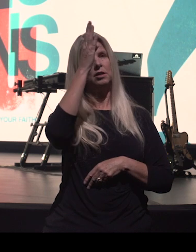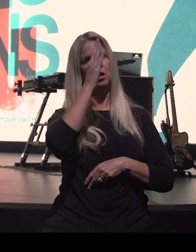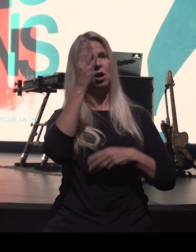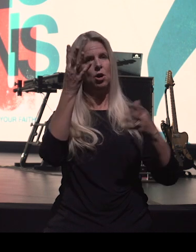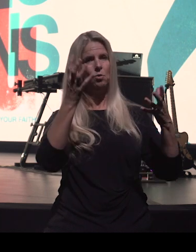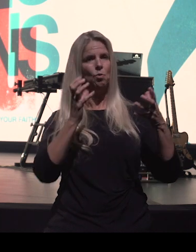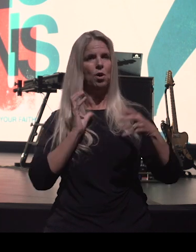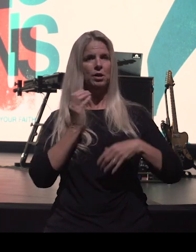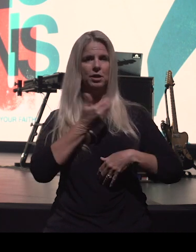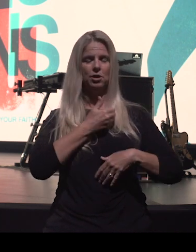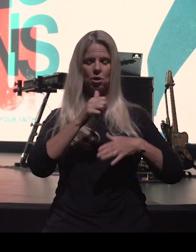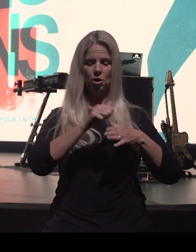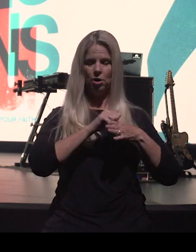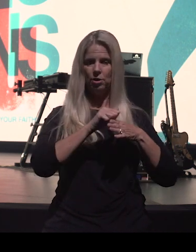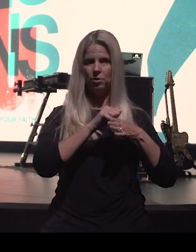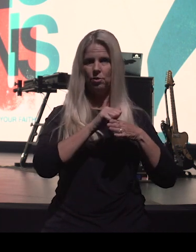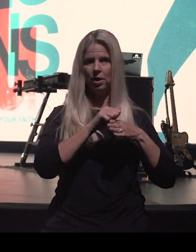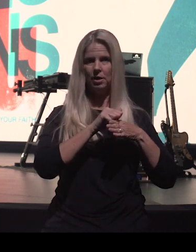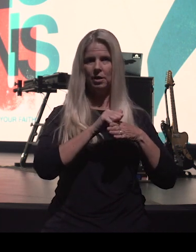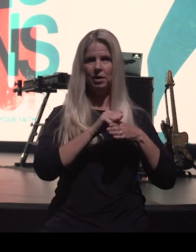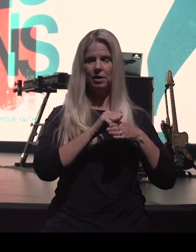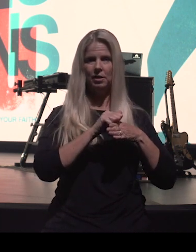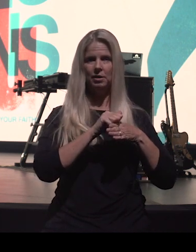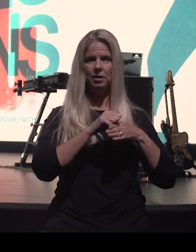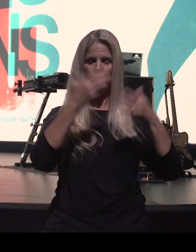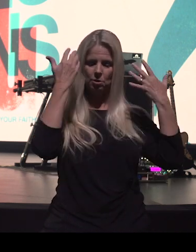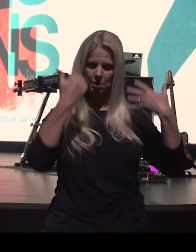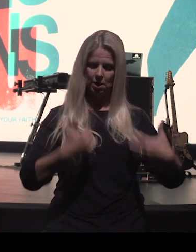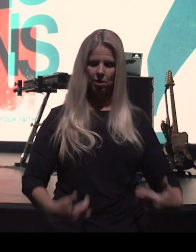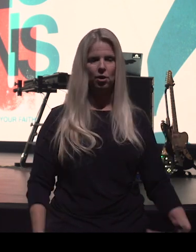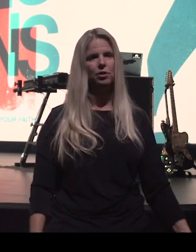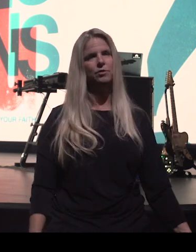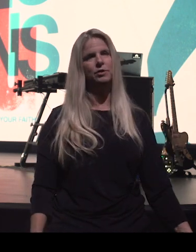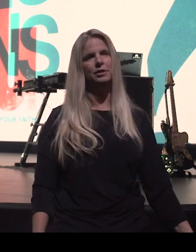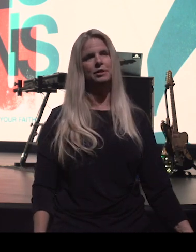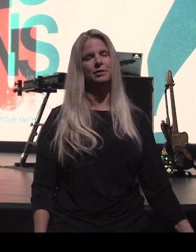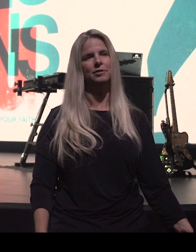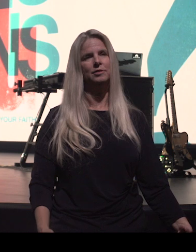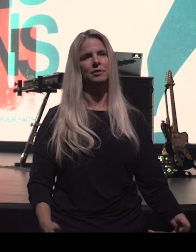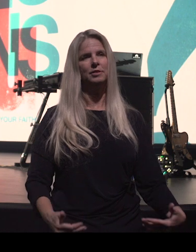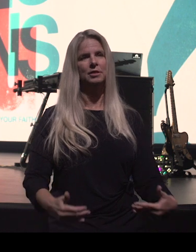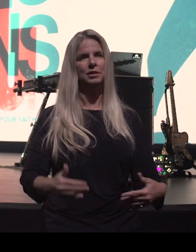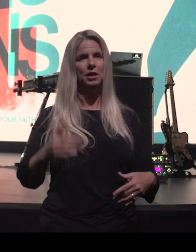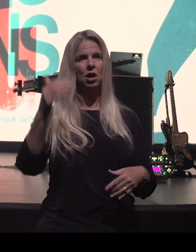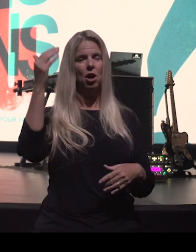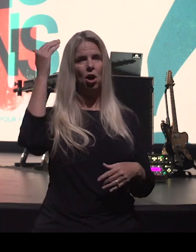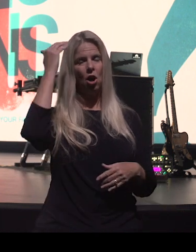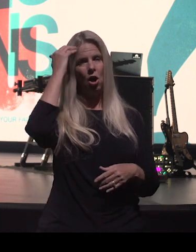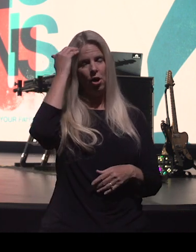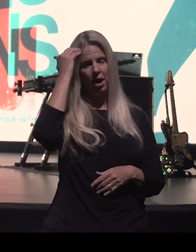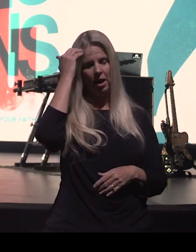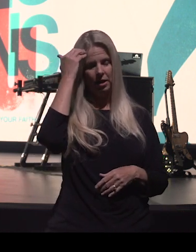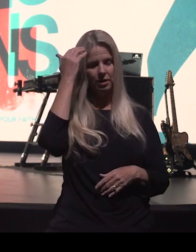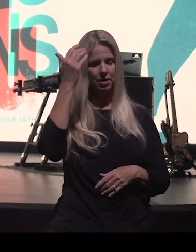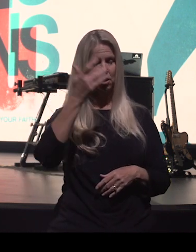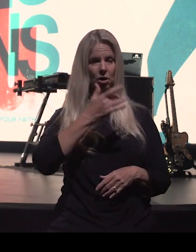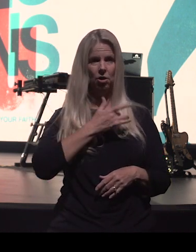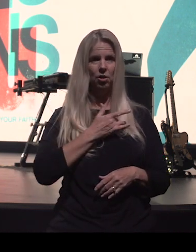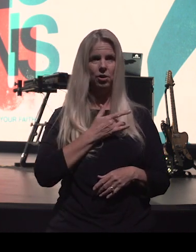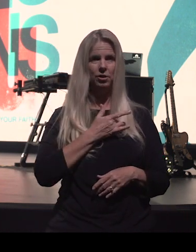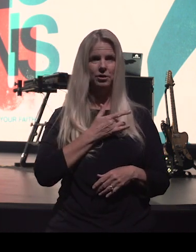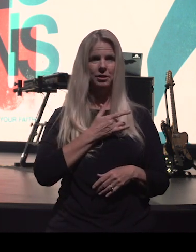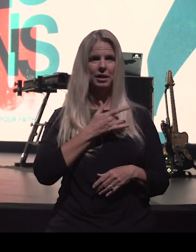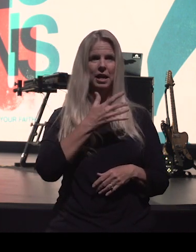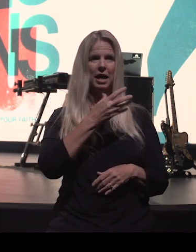to engage our whole selves. What I mean by that is, think about it this way, to engage our head, our heart, and